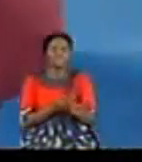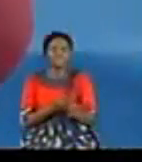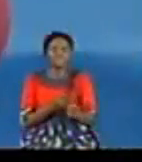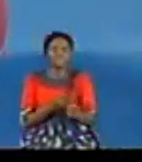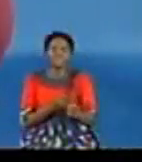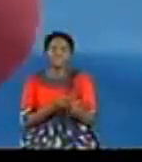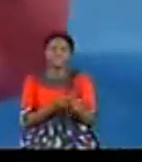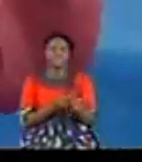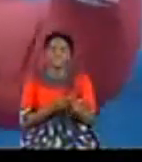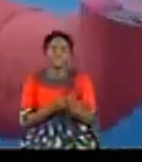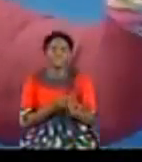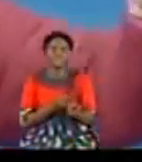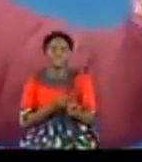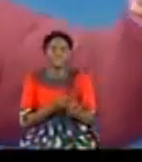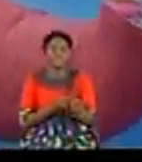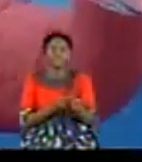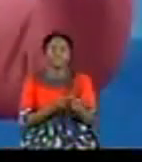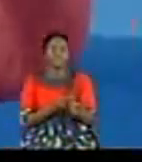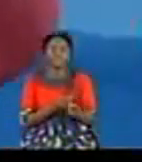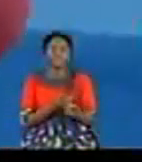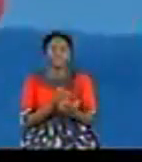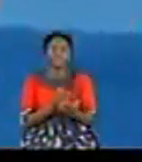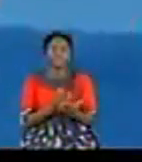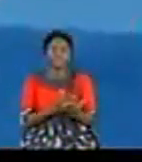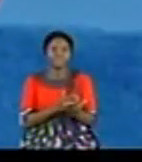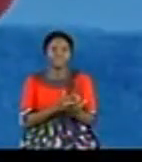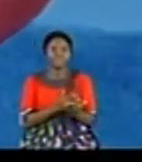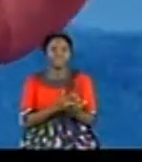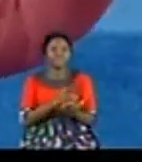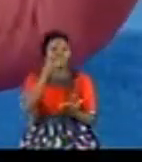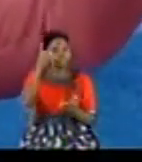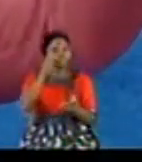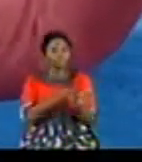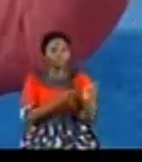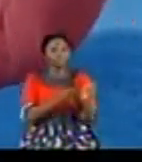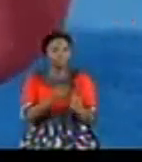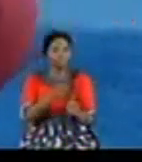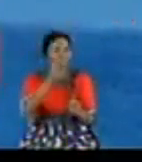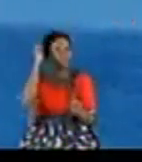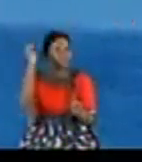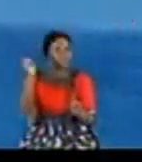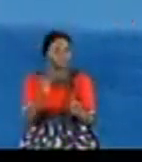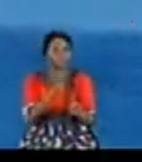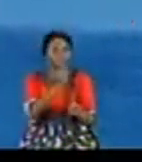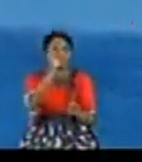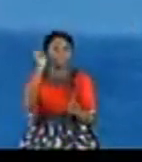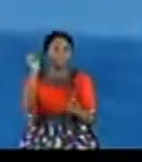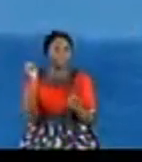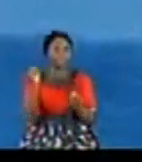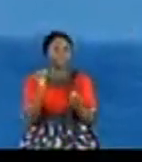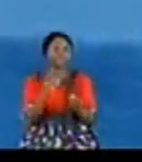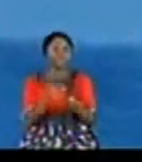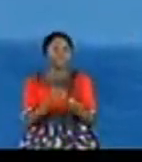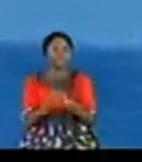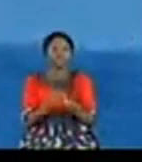forever forever there is no one else